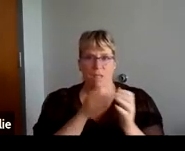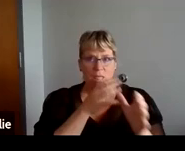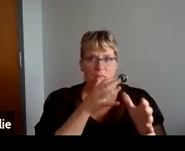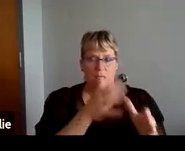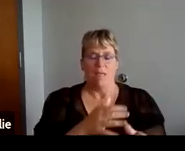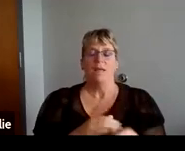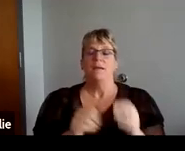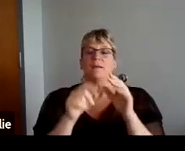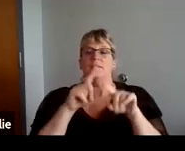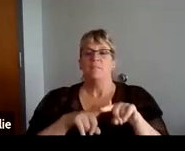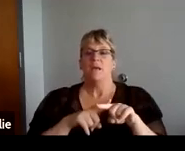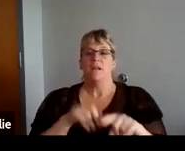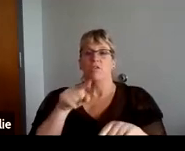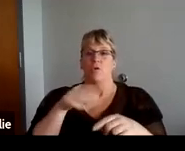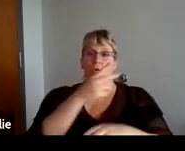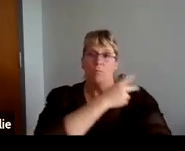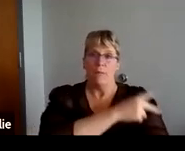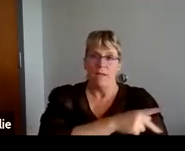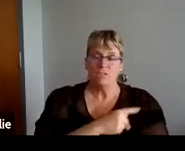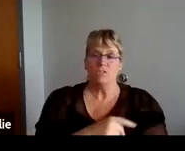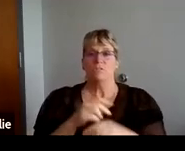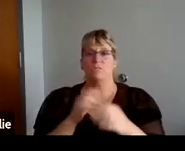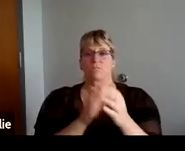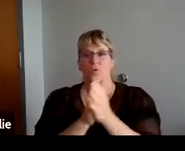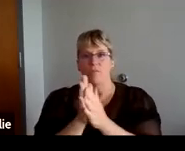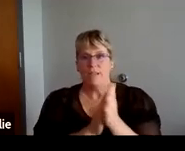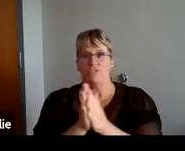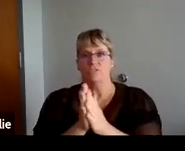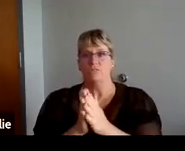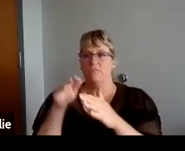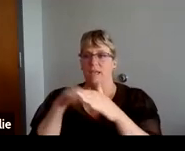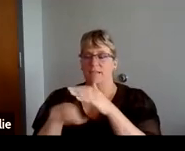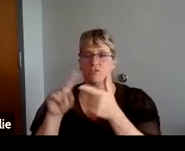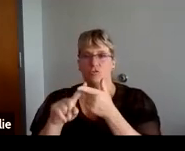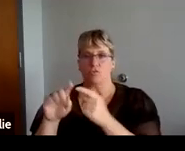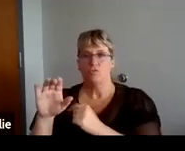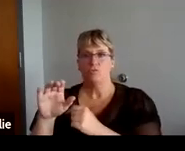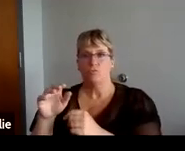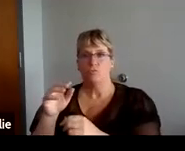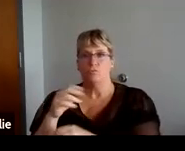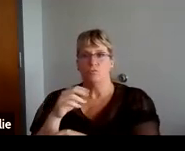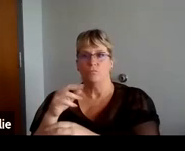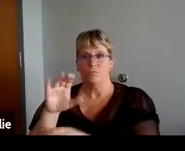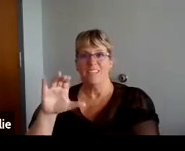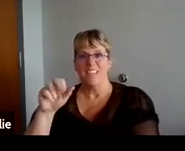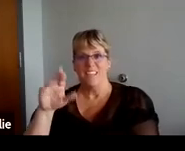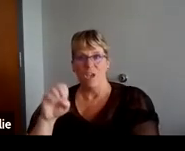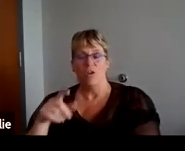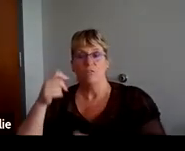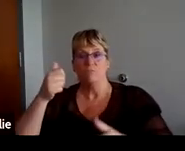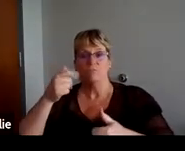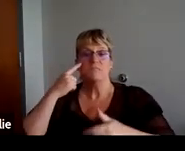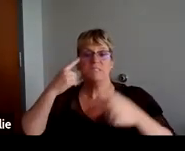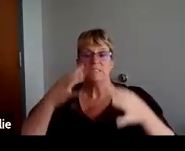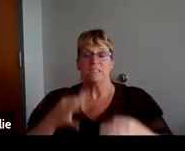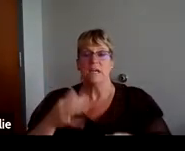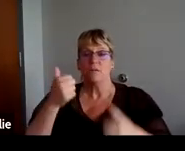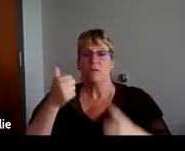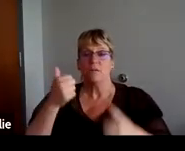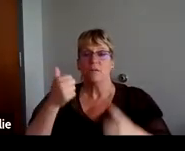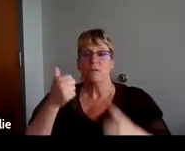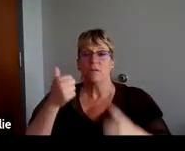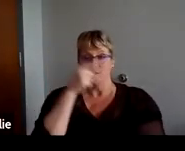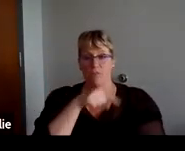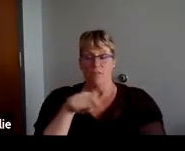on their motivation, depending on their access to care and the likes, deciding which agent will work for them.